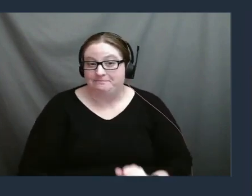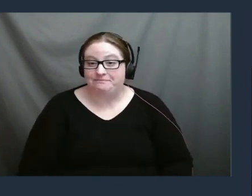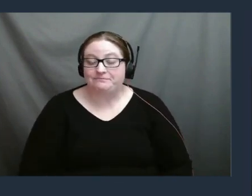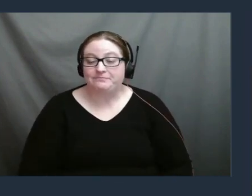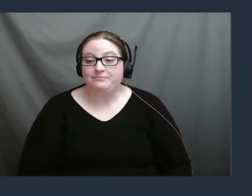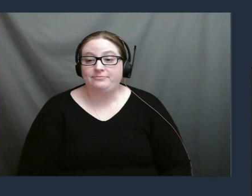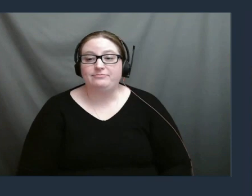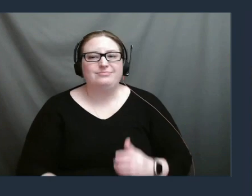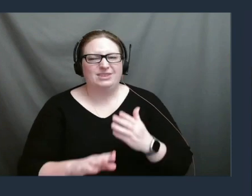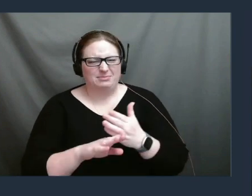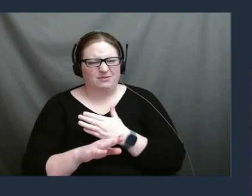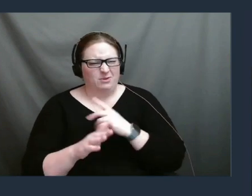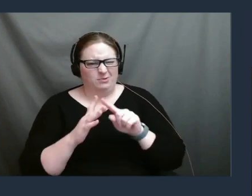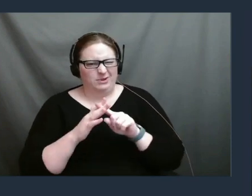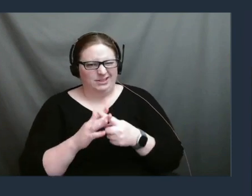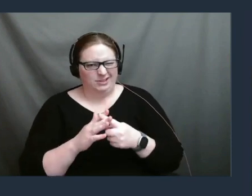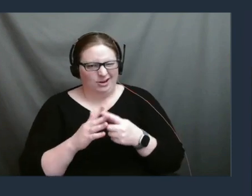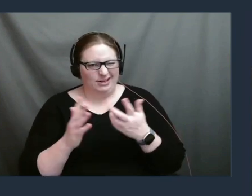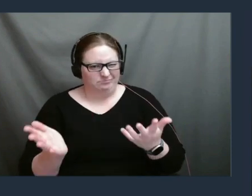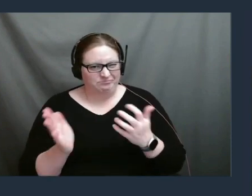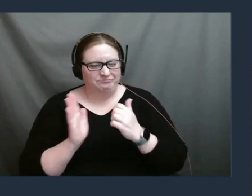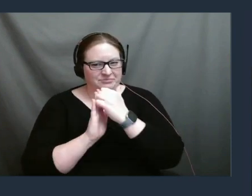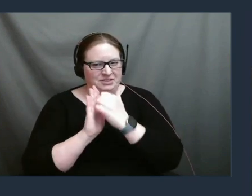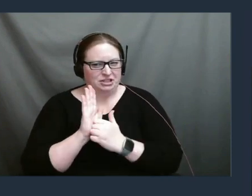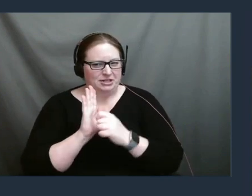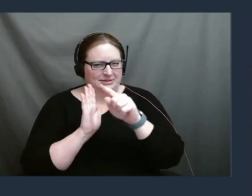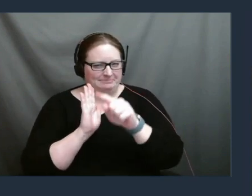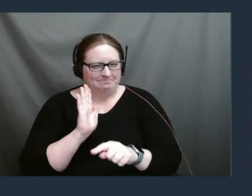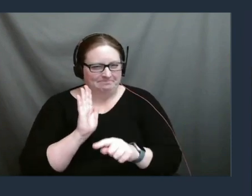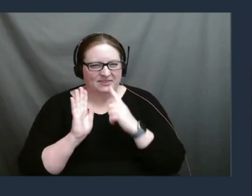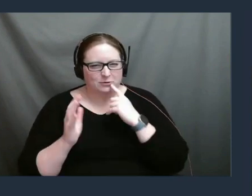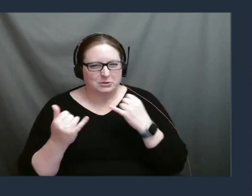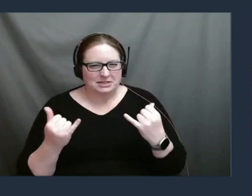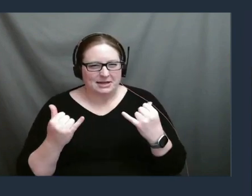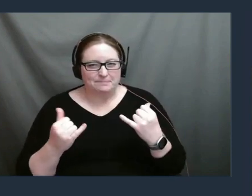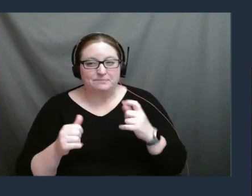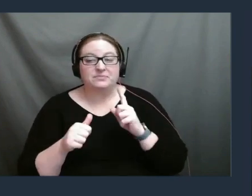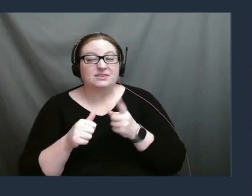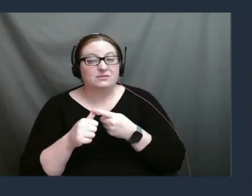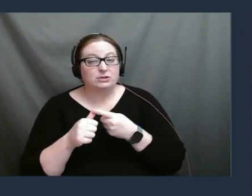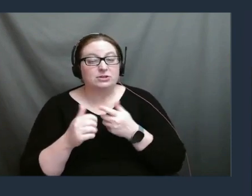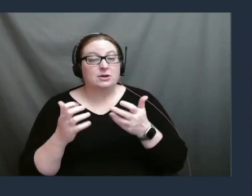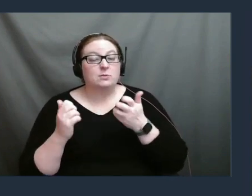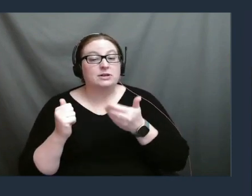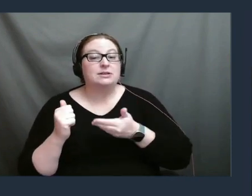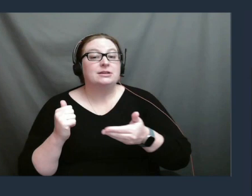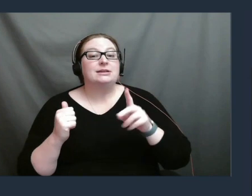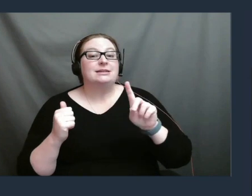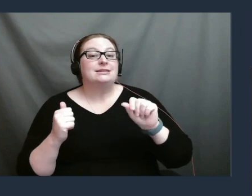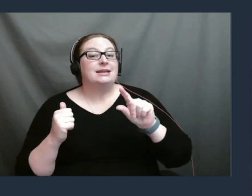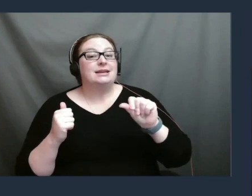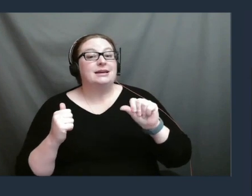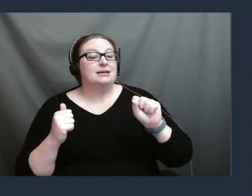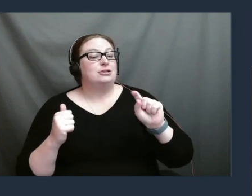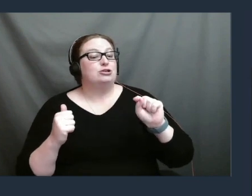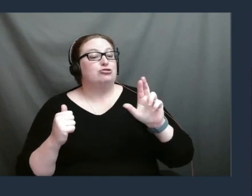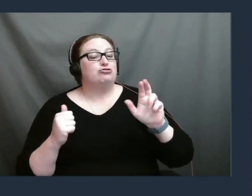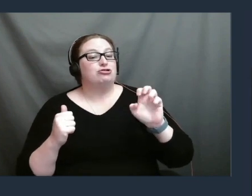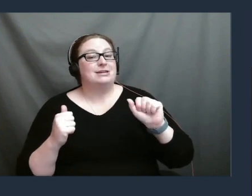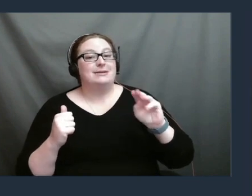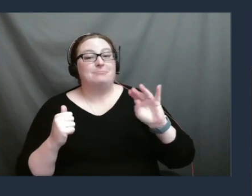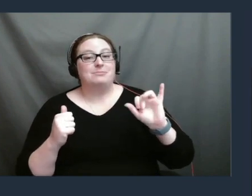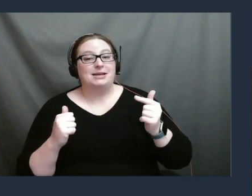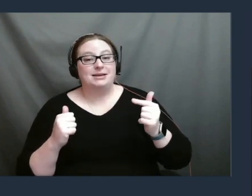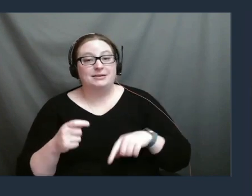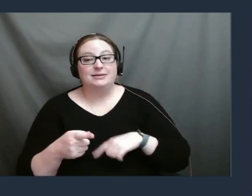Before we get started, here's what we'll cover in today's session. First, I'd like to introduce you to data streaming. I will then talk